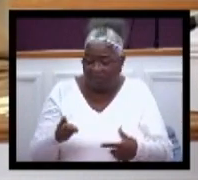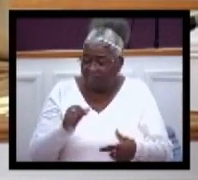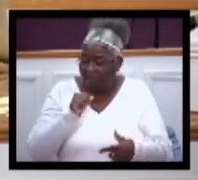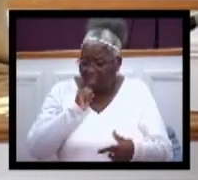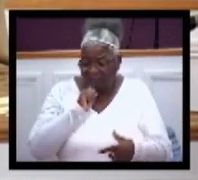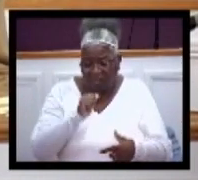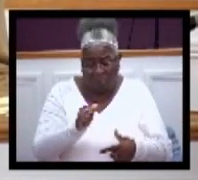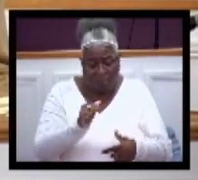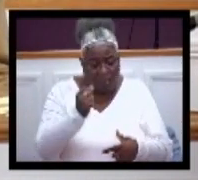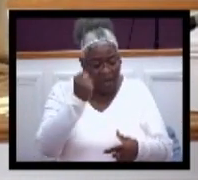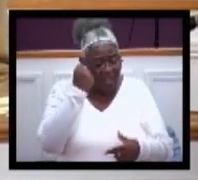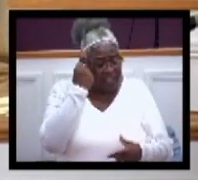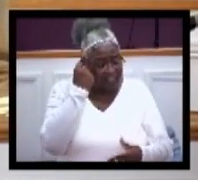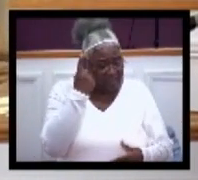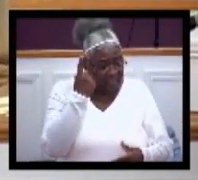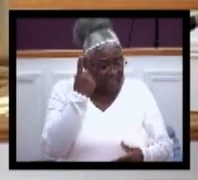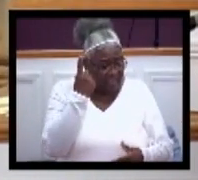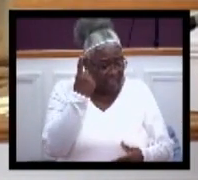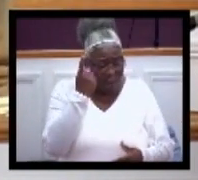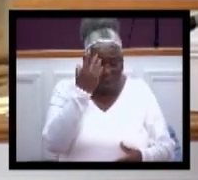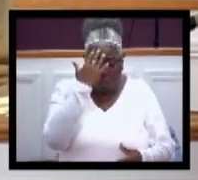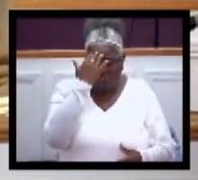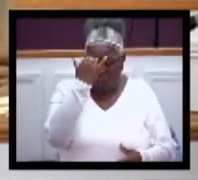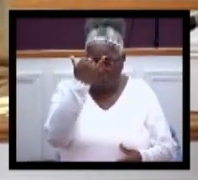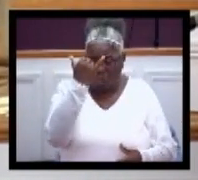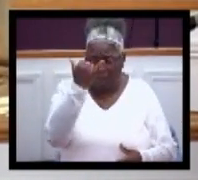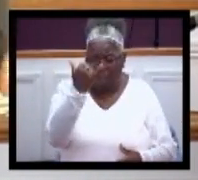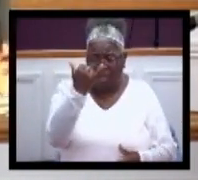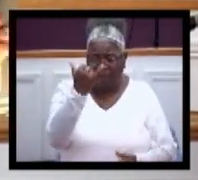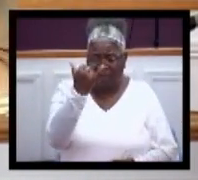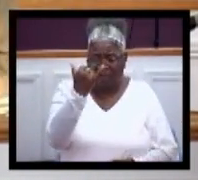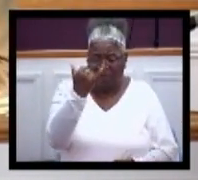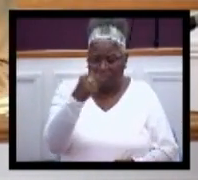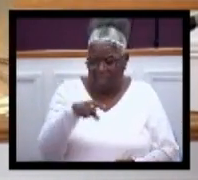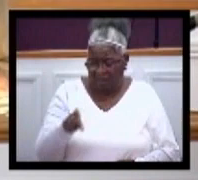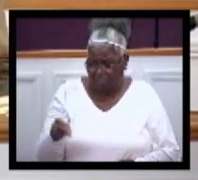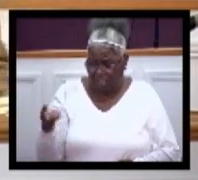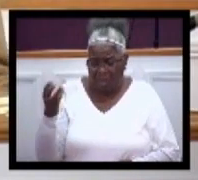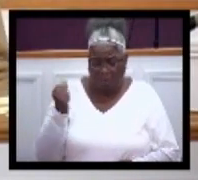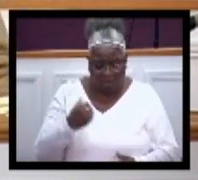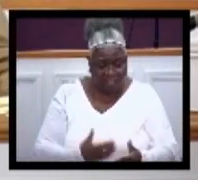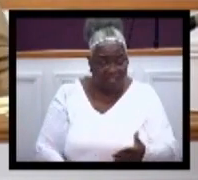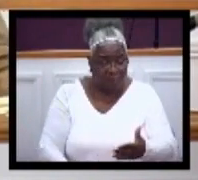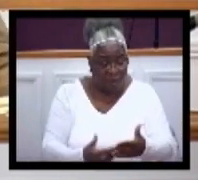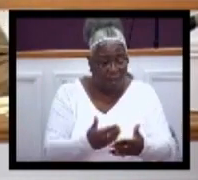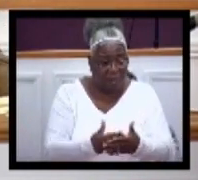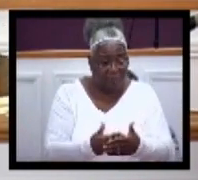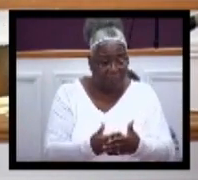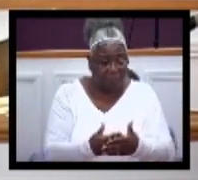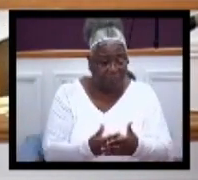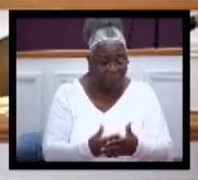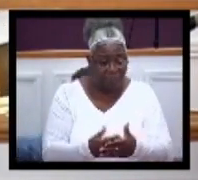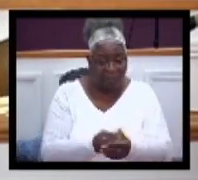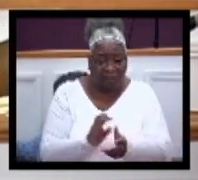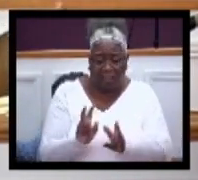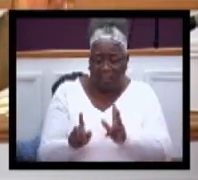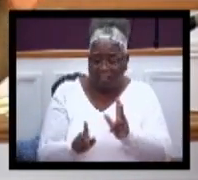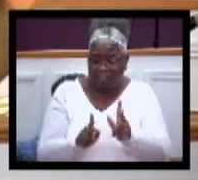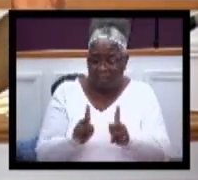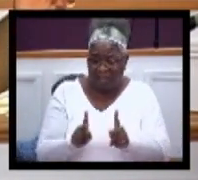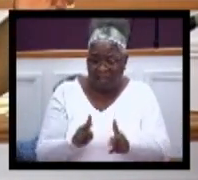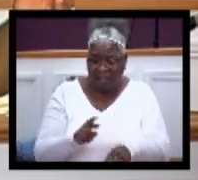even understand why they were born. They